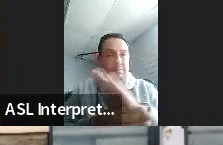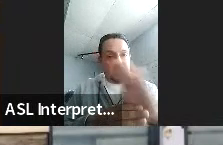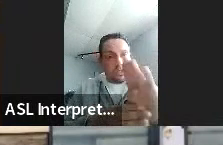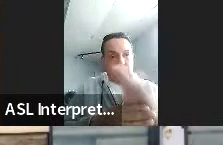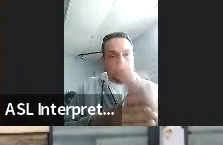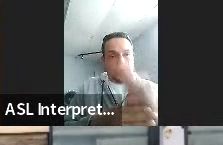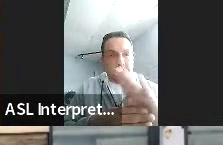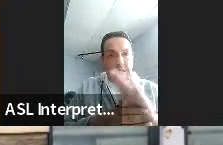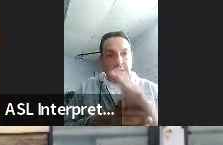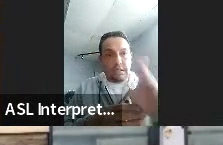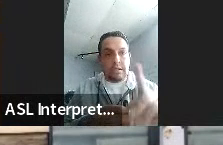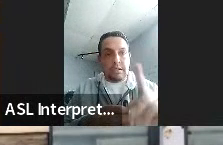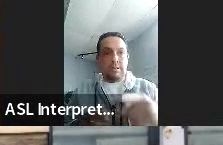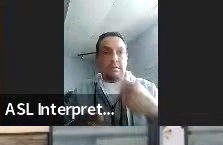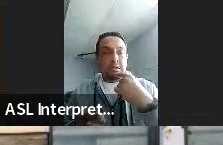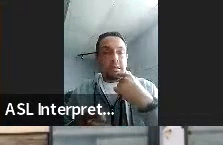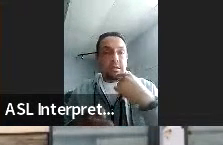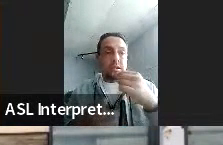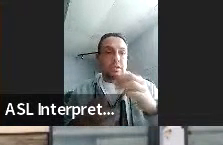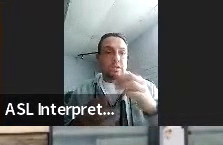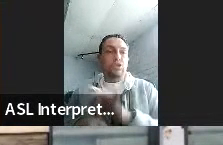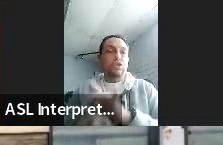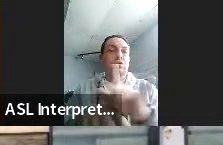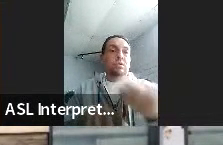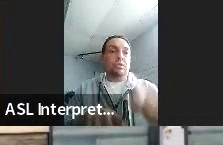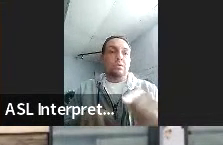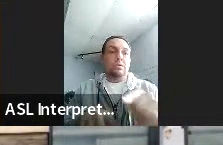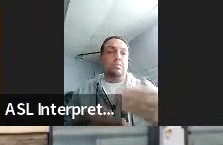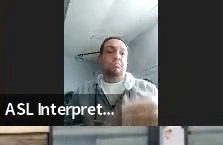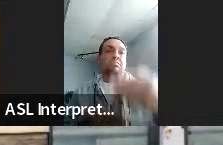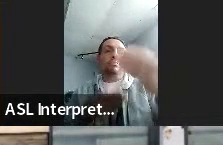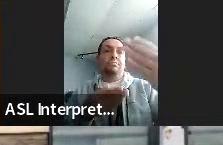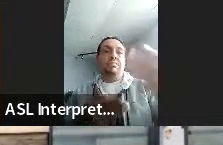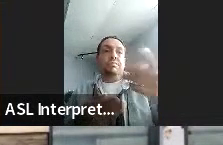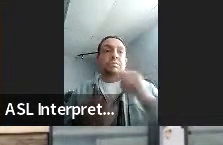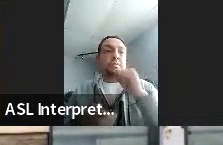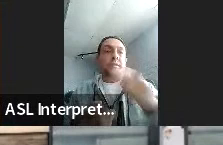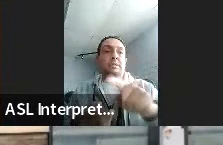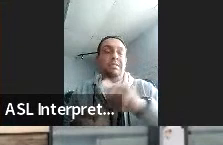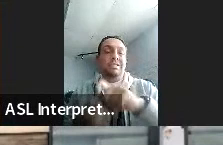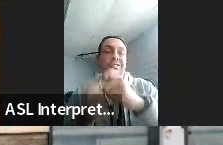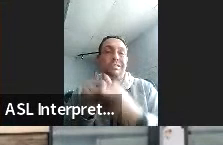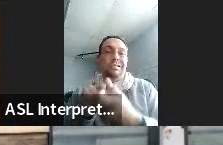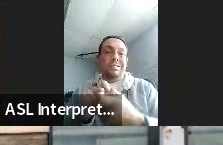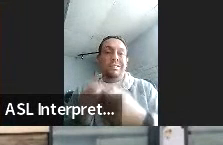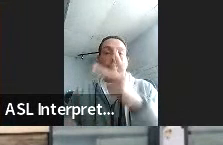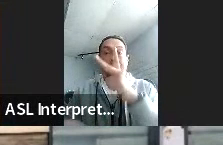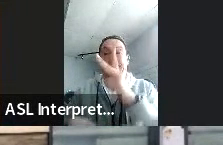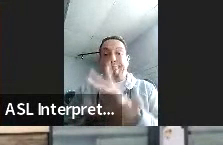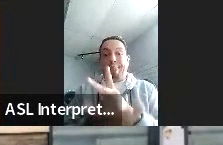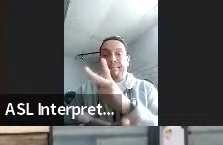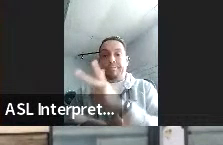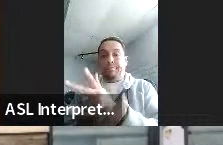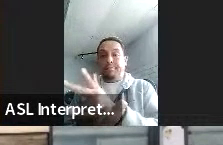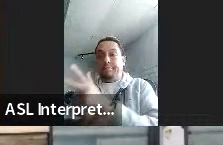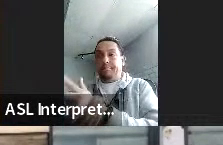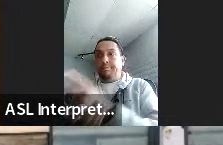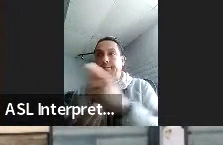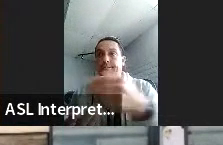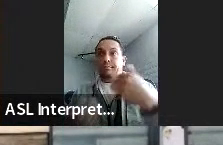proposal, they would not be required to change the amount of parking they have to provide, but they may trigger a rule for additional loading